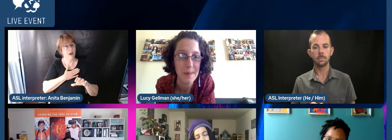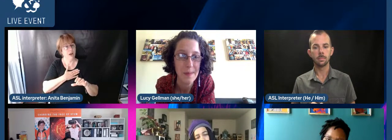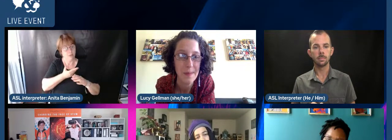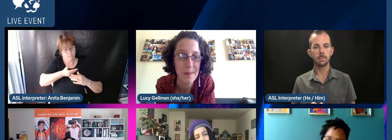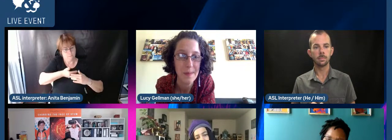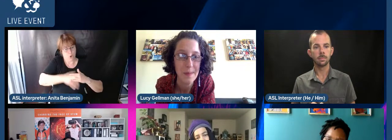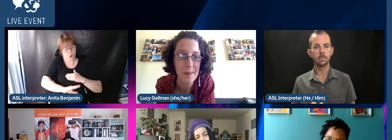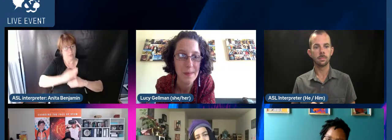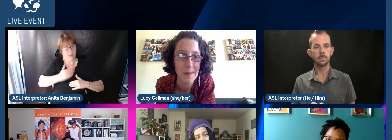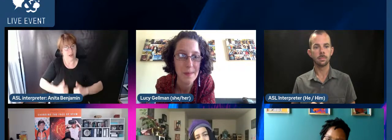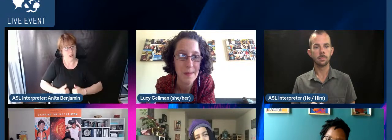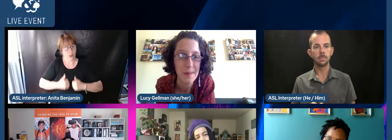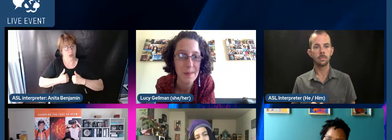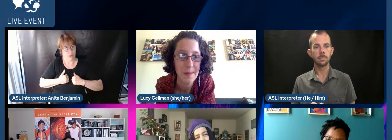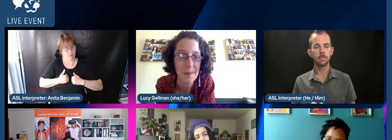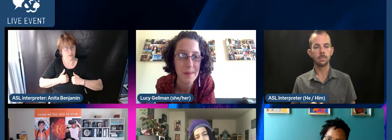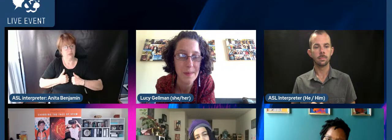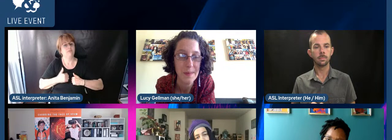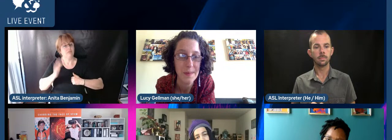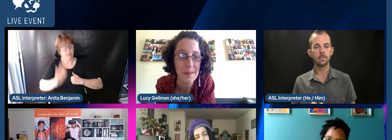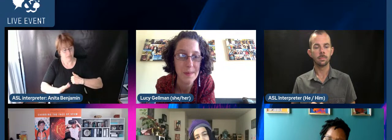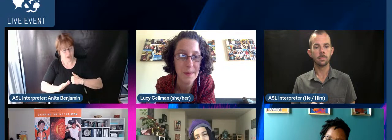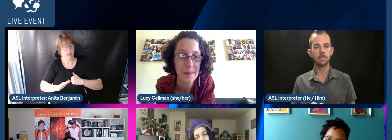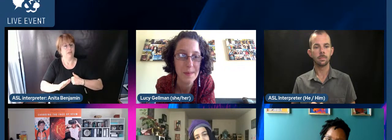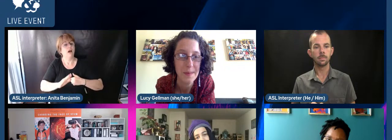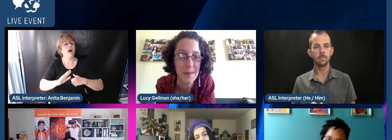directed my first play in fifth grade.